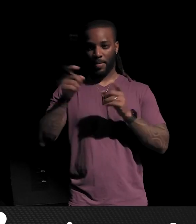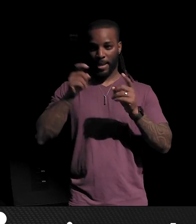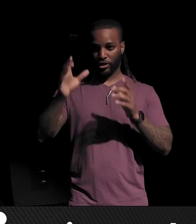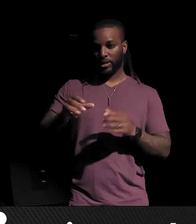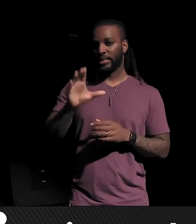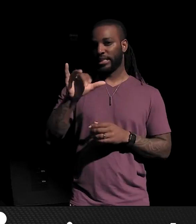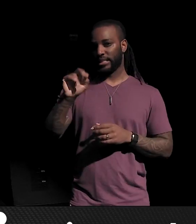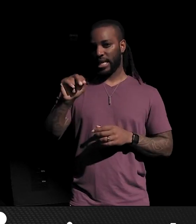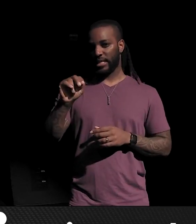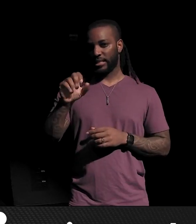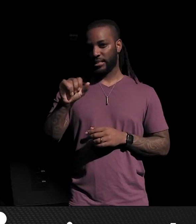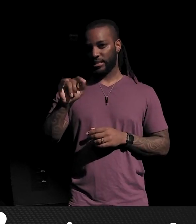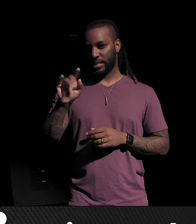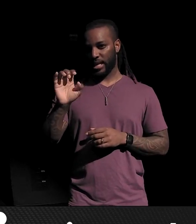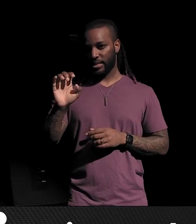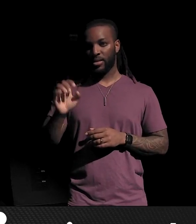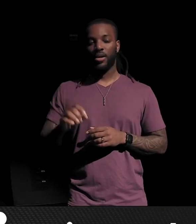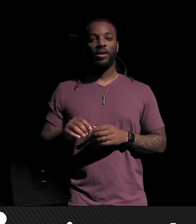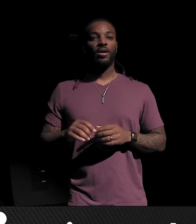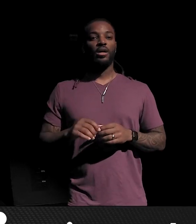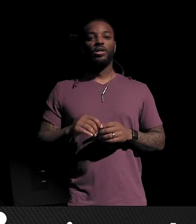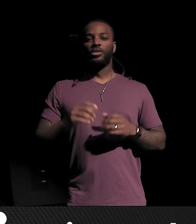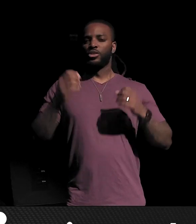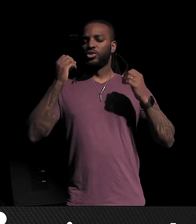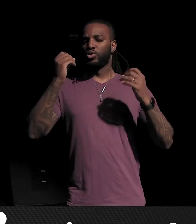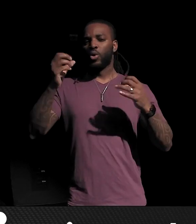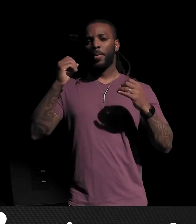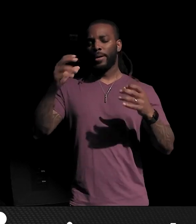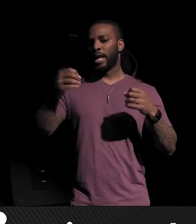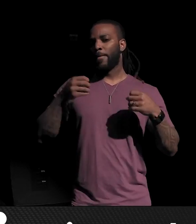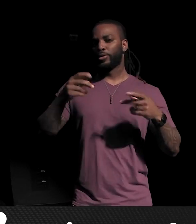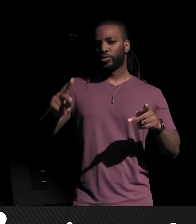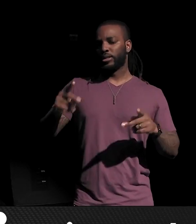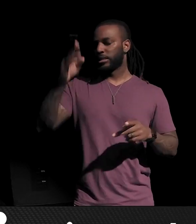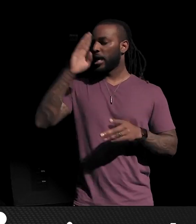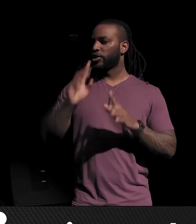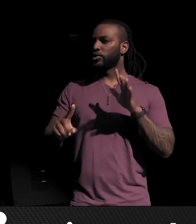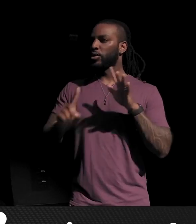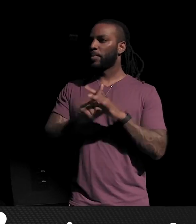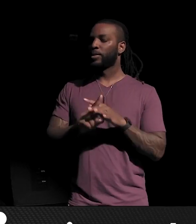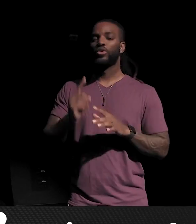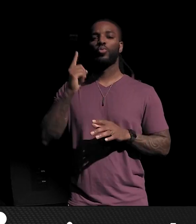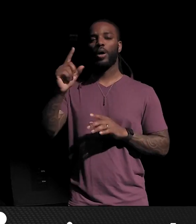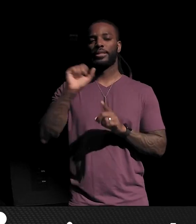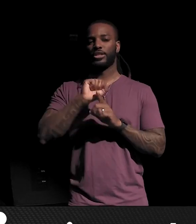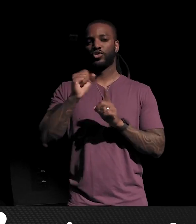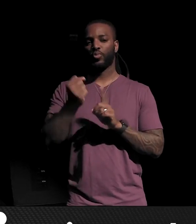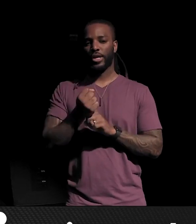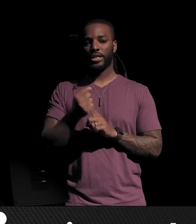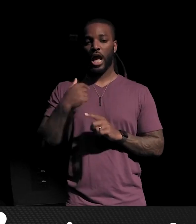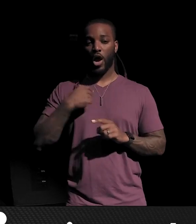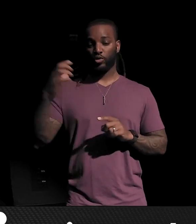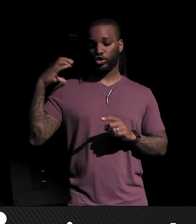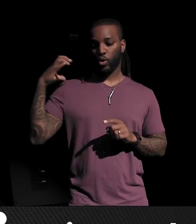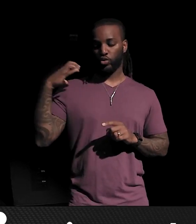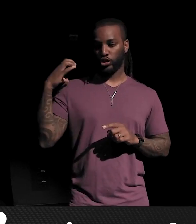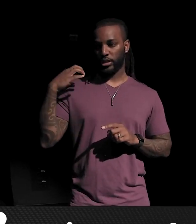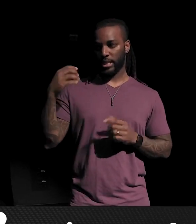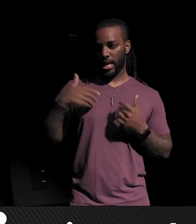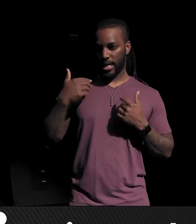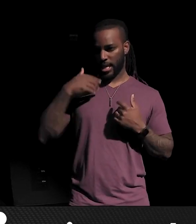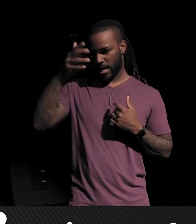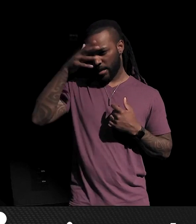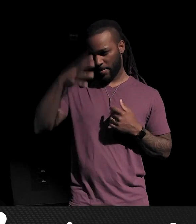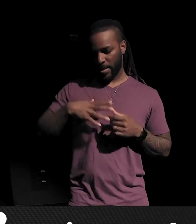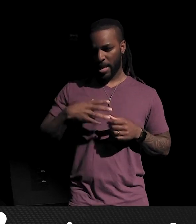site. So many opportunities that God has shown up, but there's one situation when I was coaching a young man, and I remember we're going to